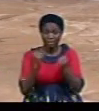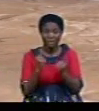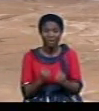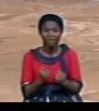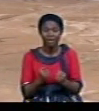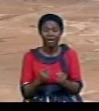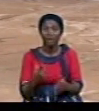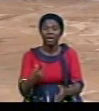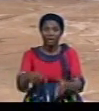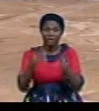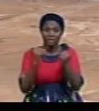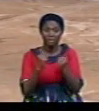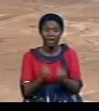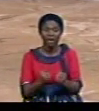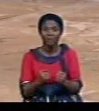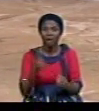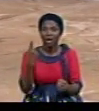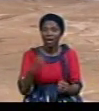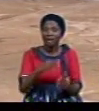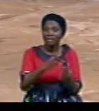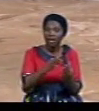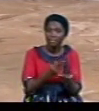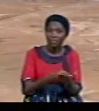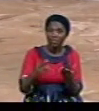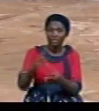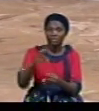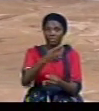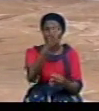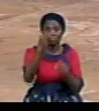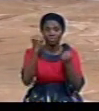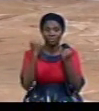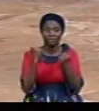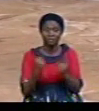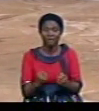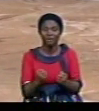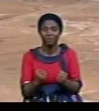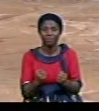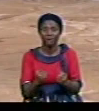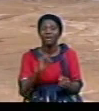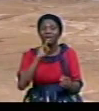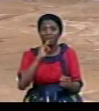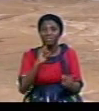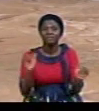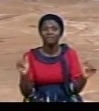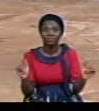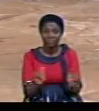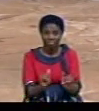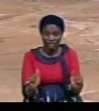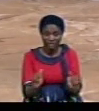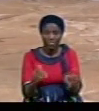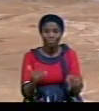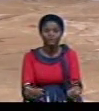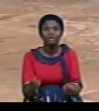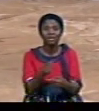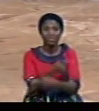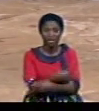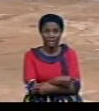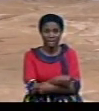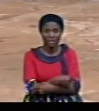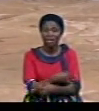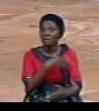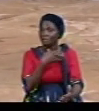the power the power the Pentecost of power is just the same